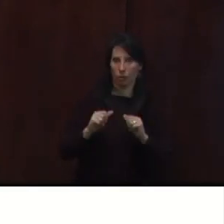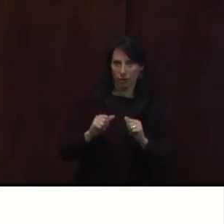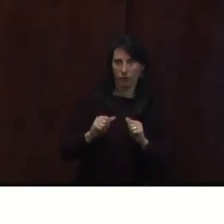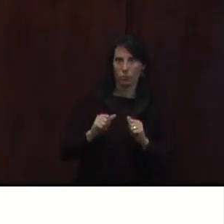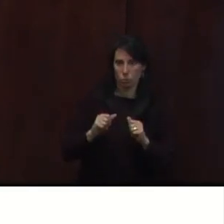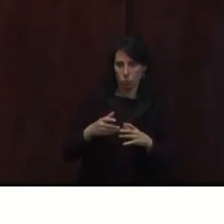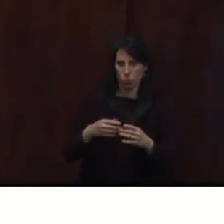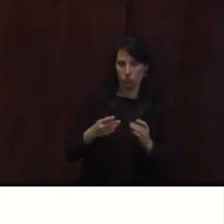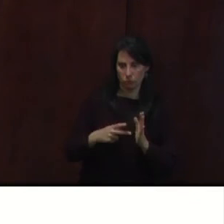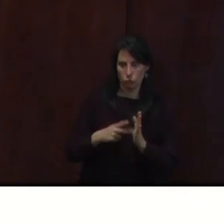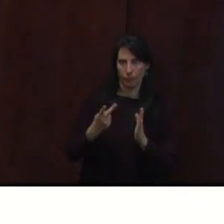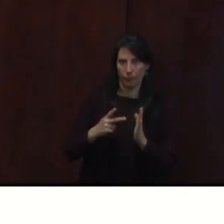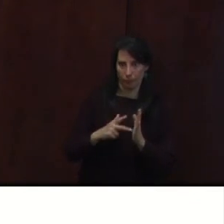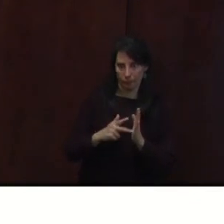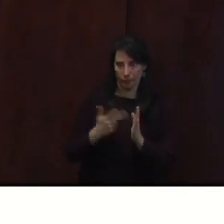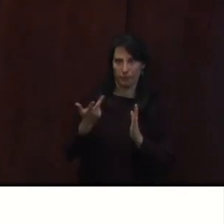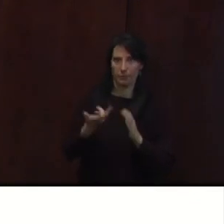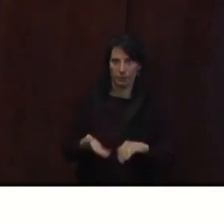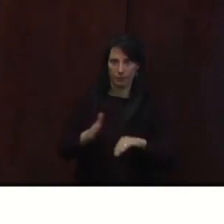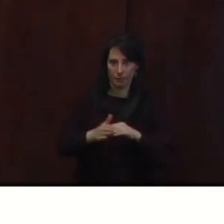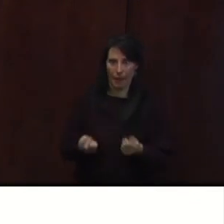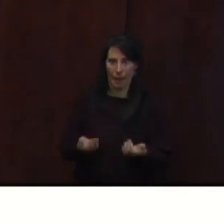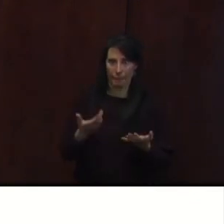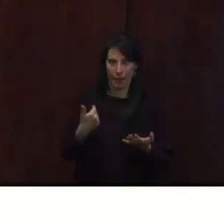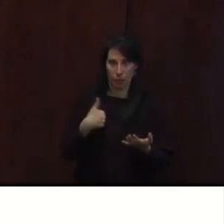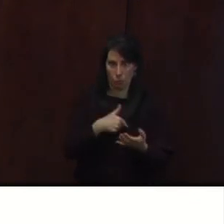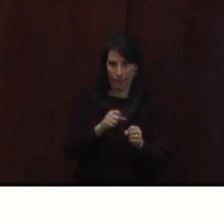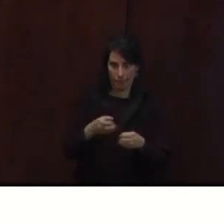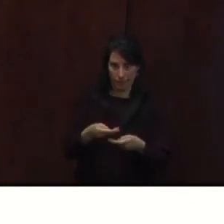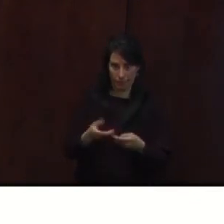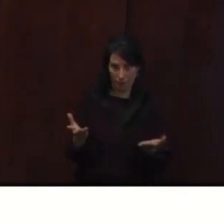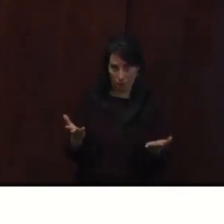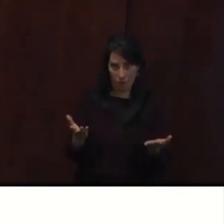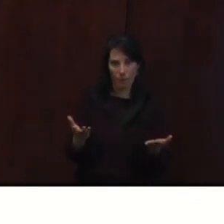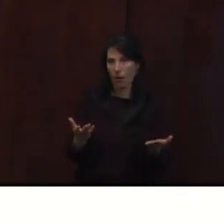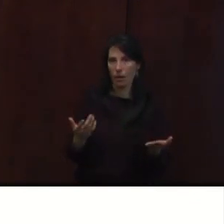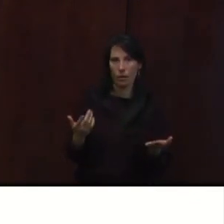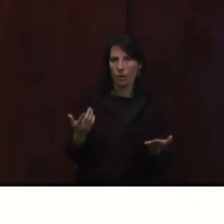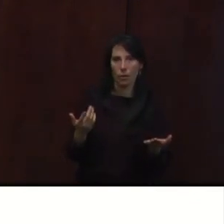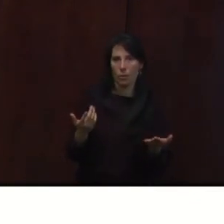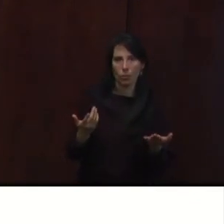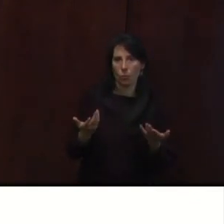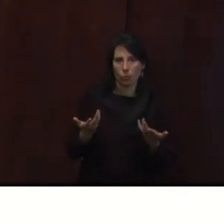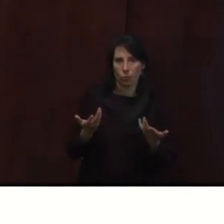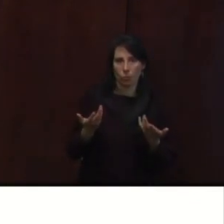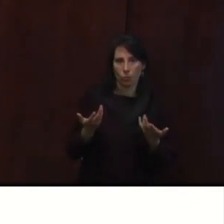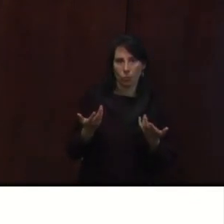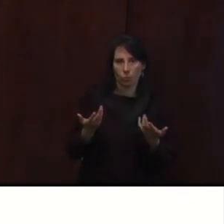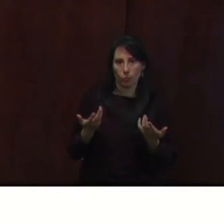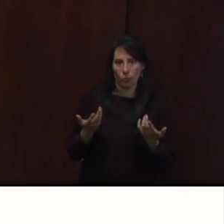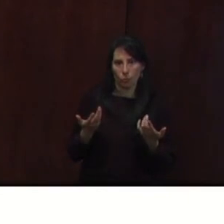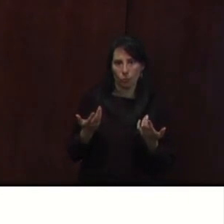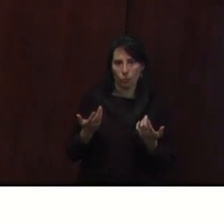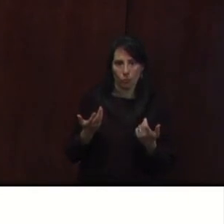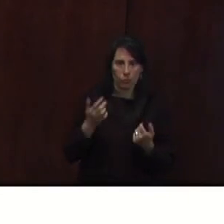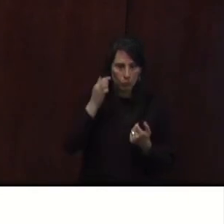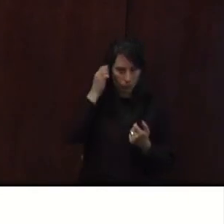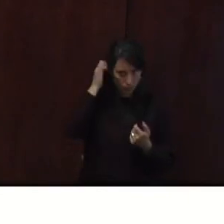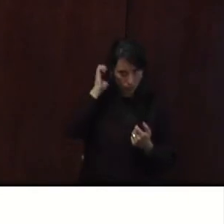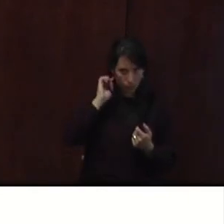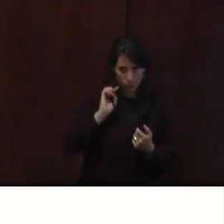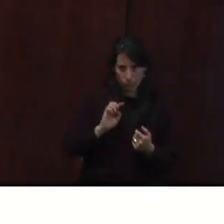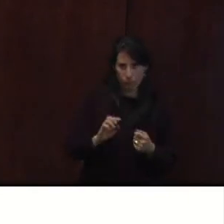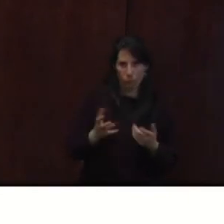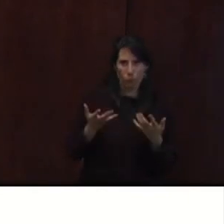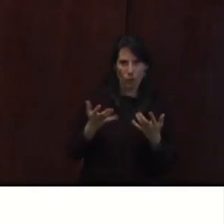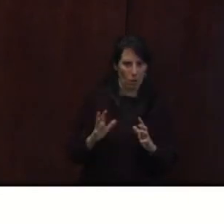current stance. But we don't want to wait till we reach our current capacity before we consider transferring additional doses to providers.